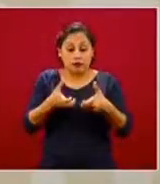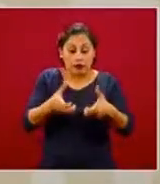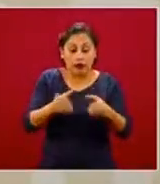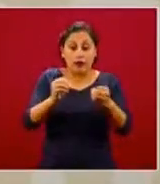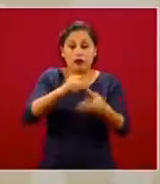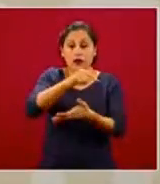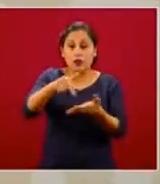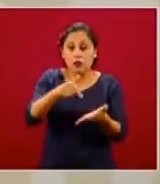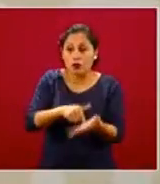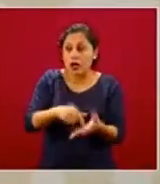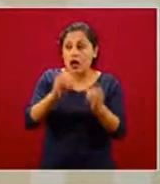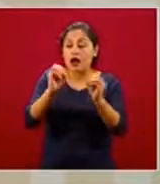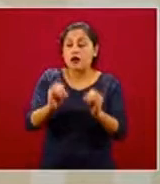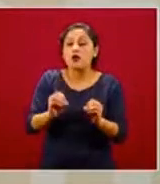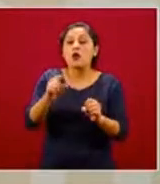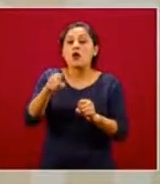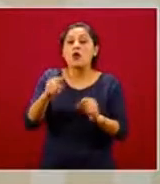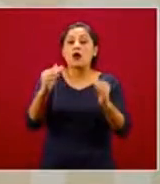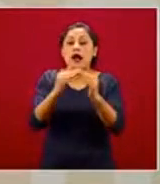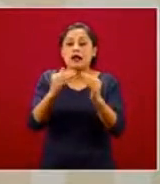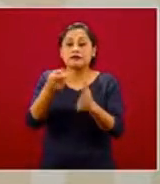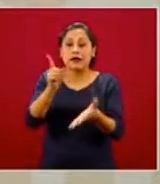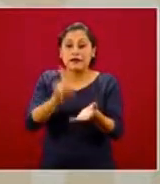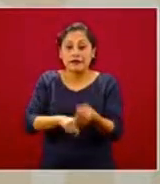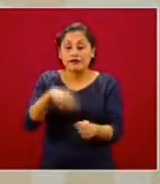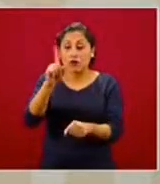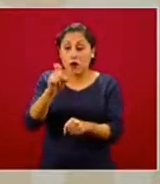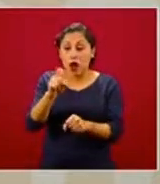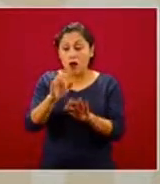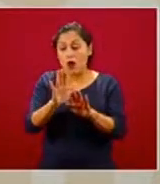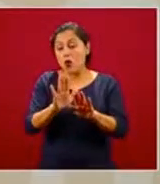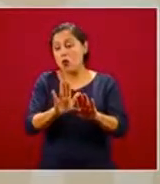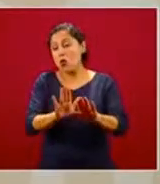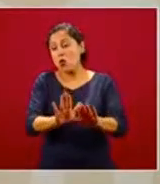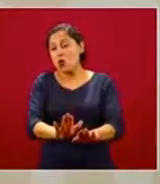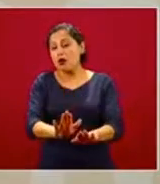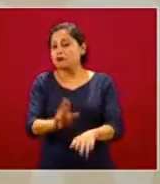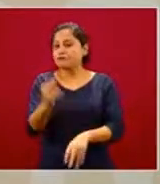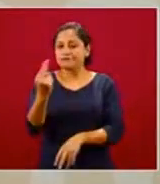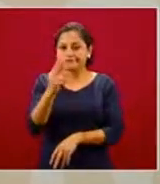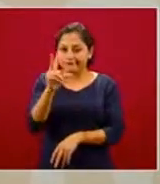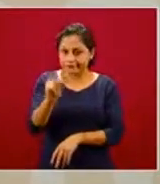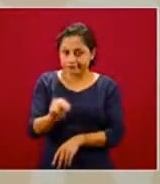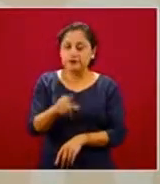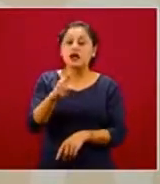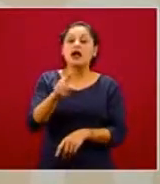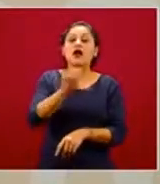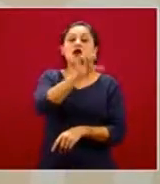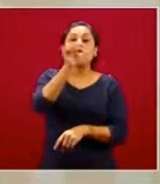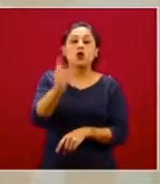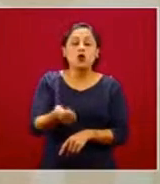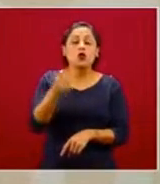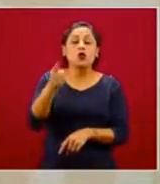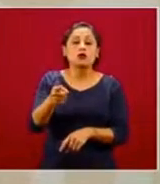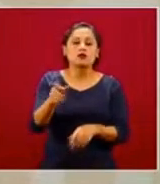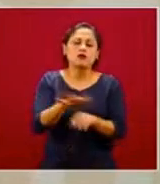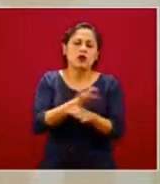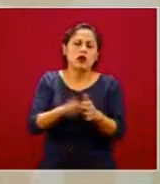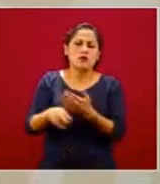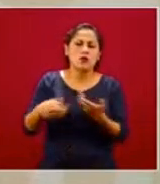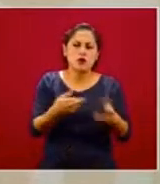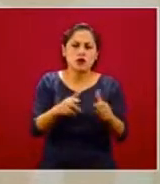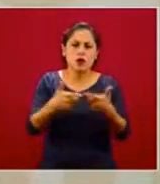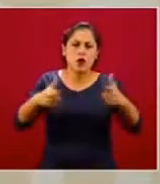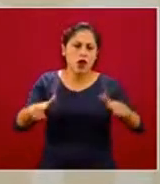water, puddles of water, pools of water that are generally around homes or in public spaces. So I'm not talking about rivers and